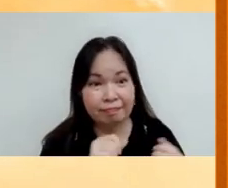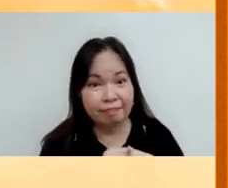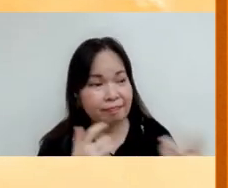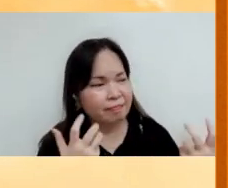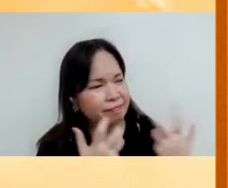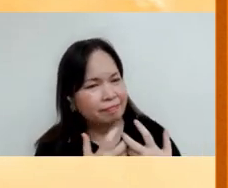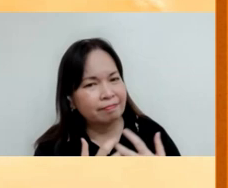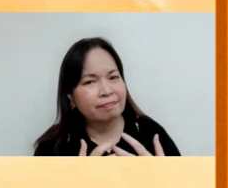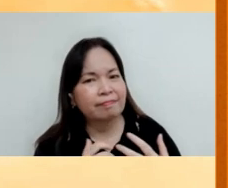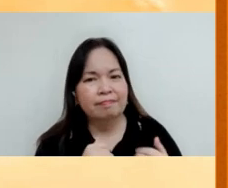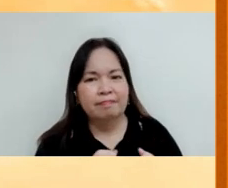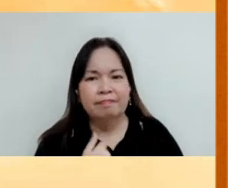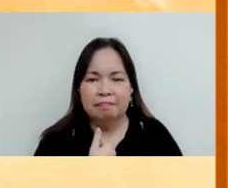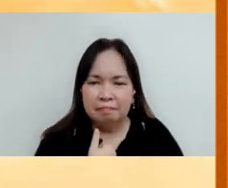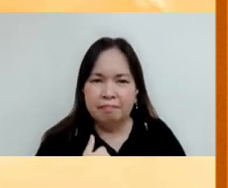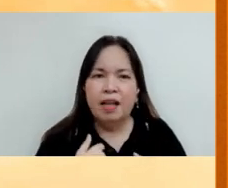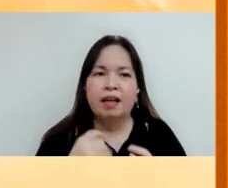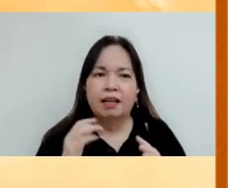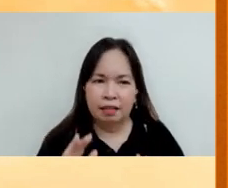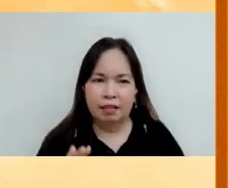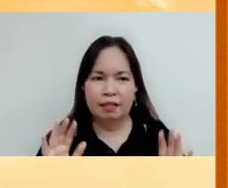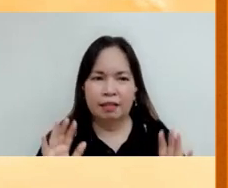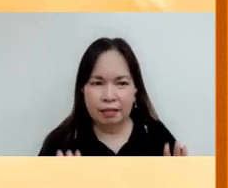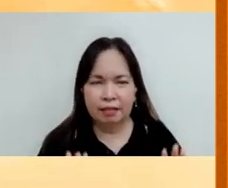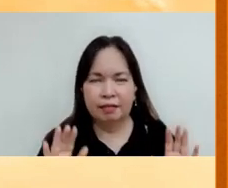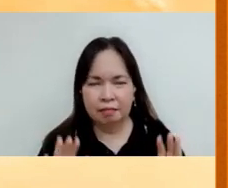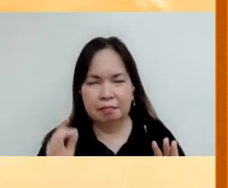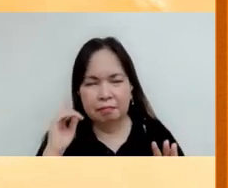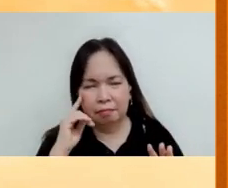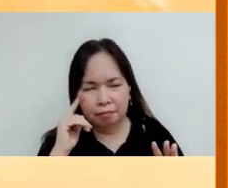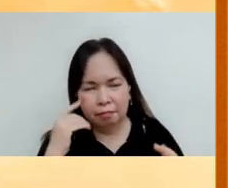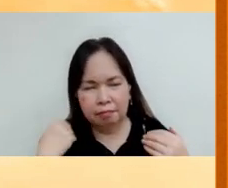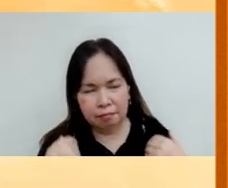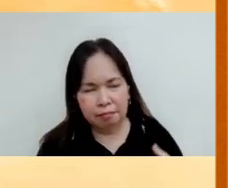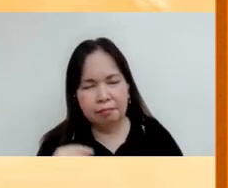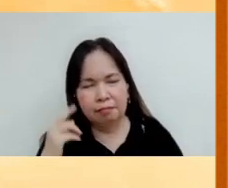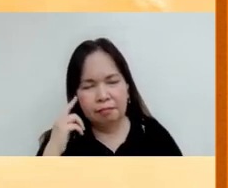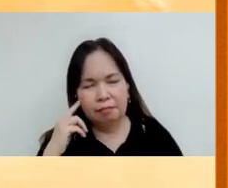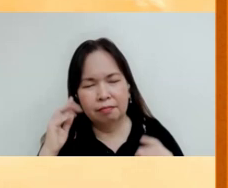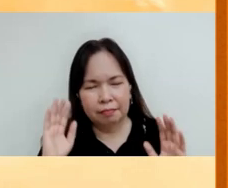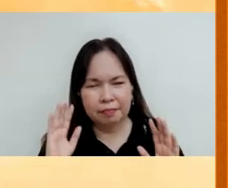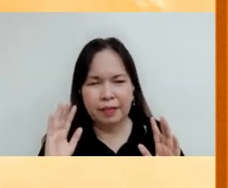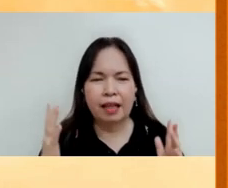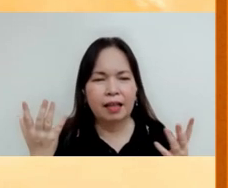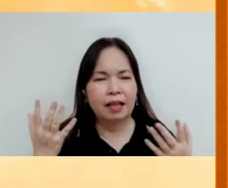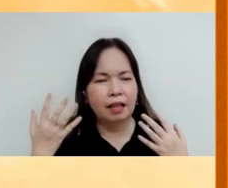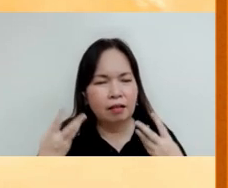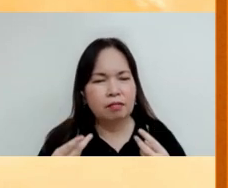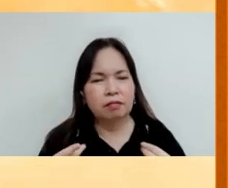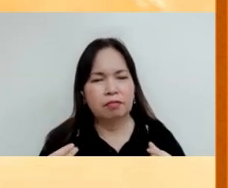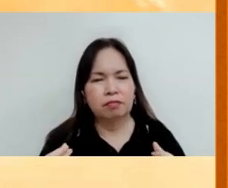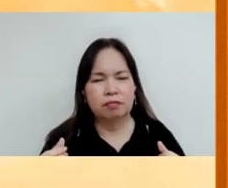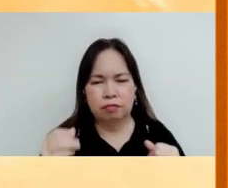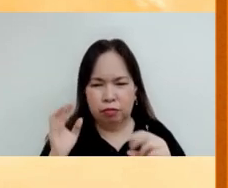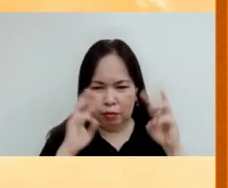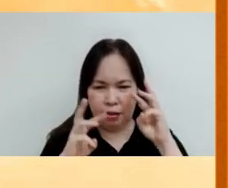create rhythm in their body, rhythm in their brains, and rhythm helps with alleviating anxiety.